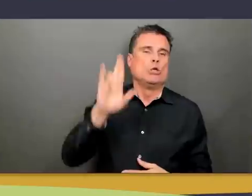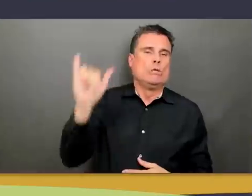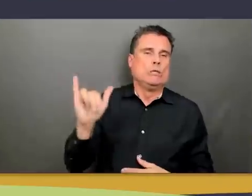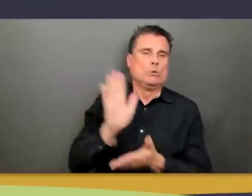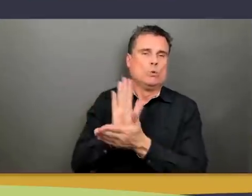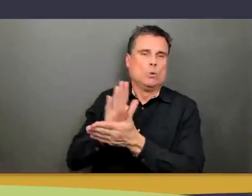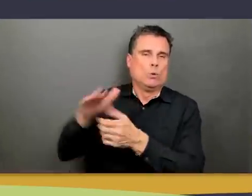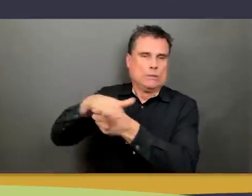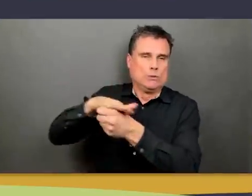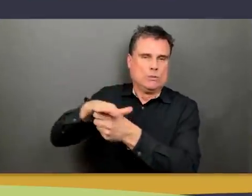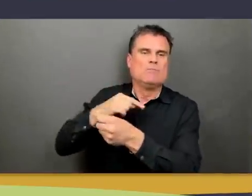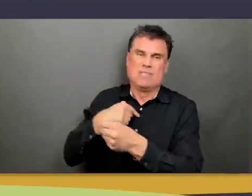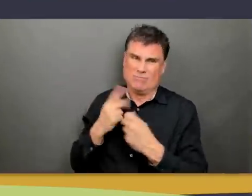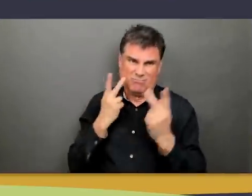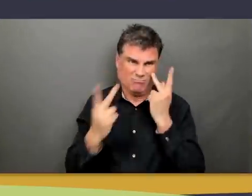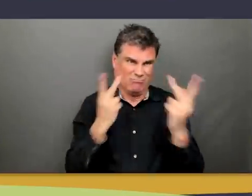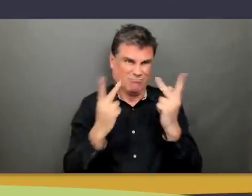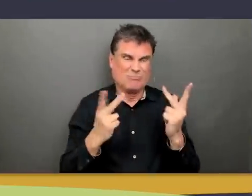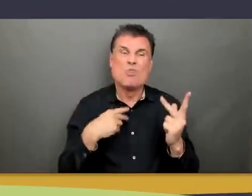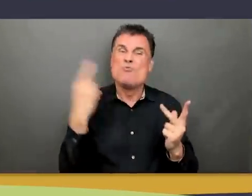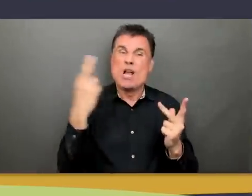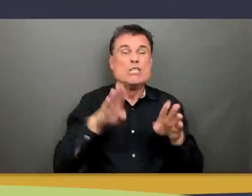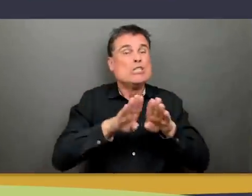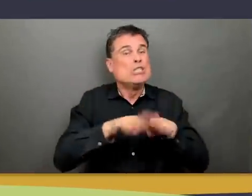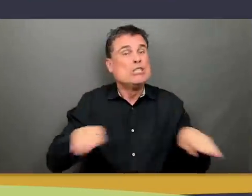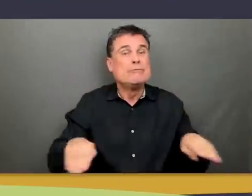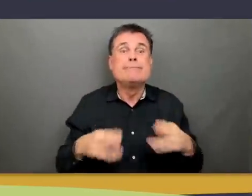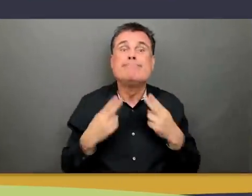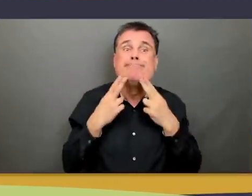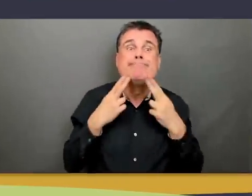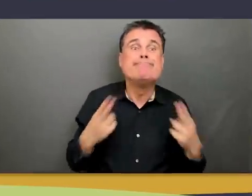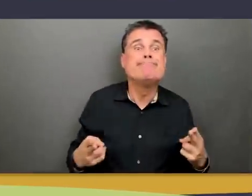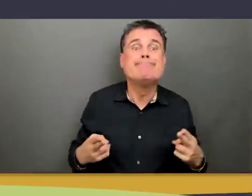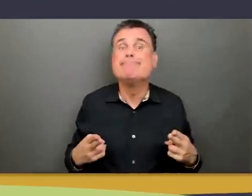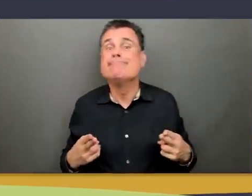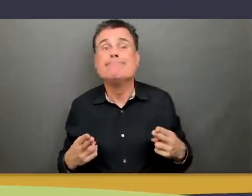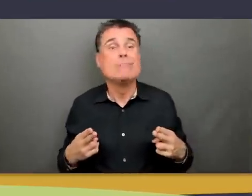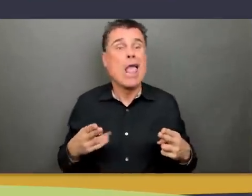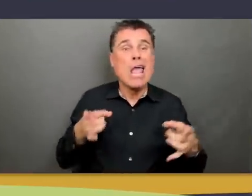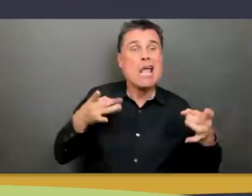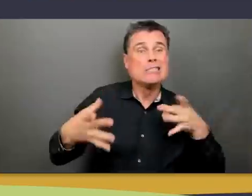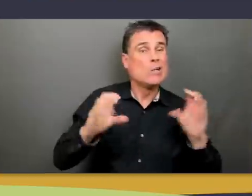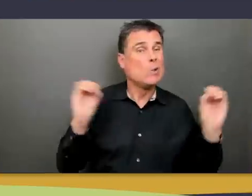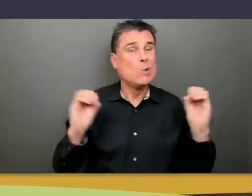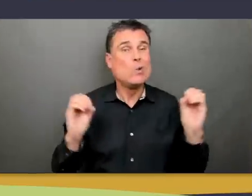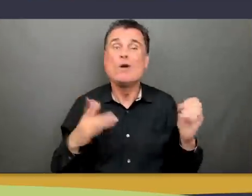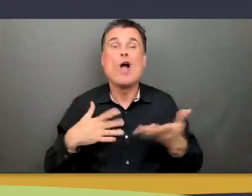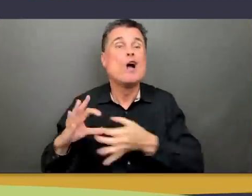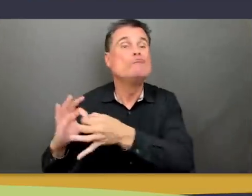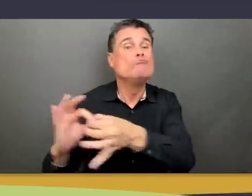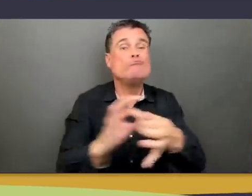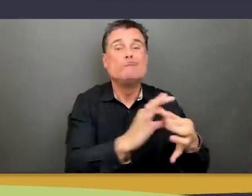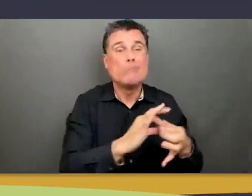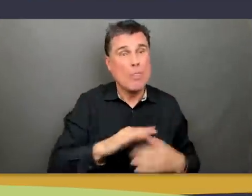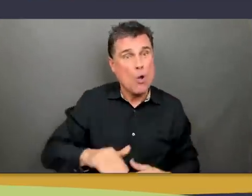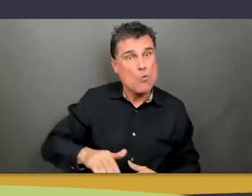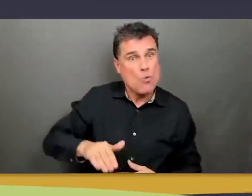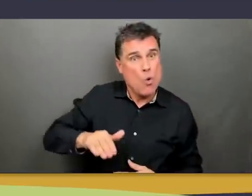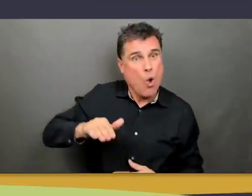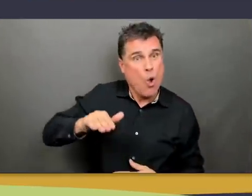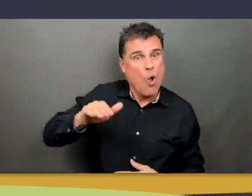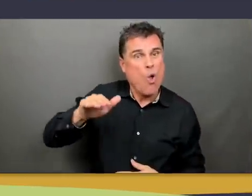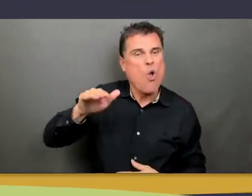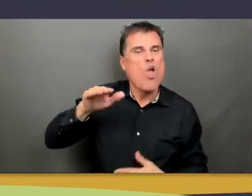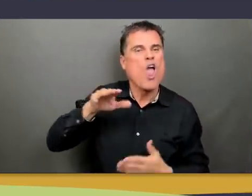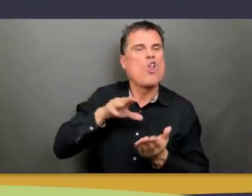unlearned. In their place, we must proactively teach our children to trust, love, understand, accept, and appreciate one